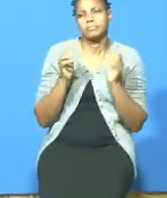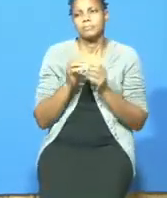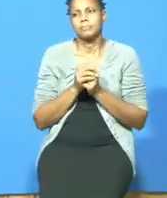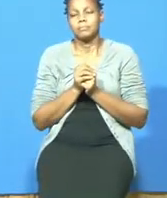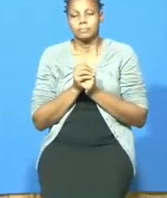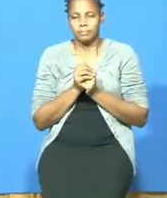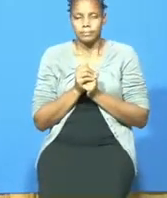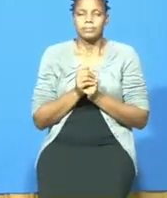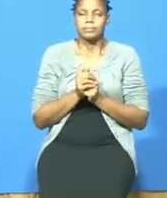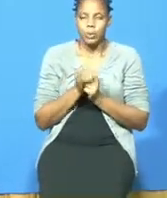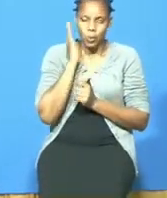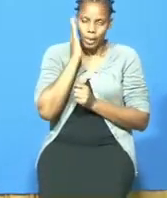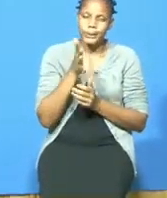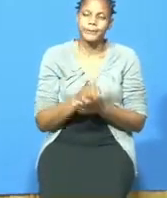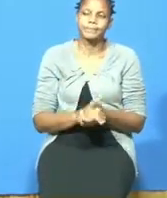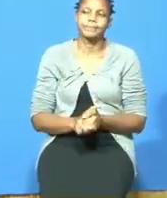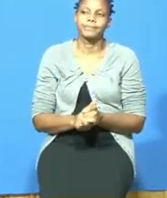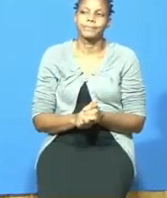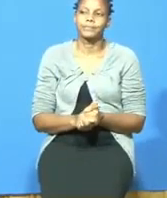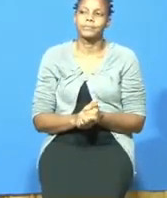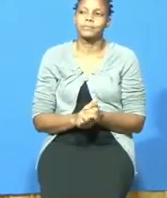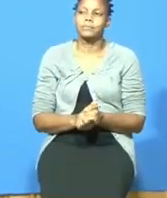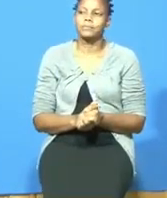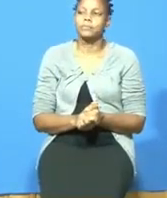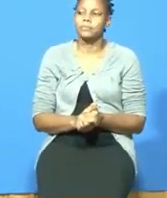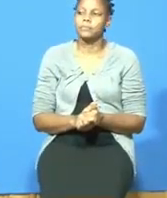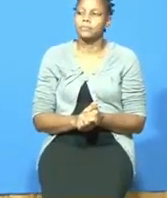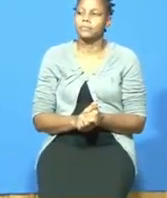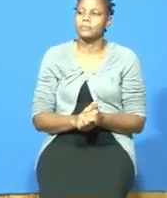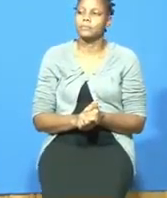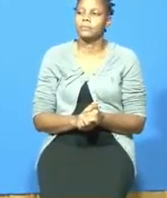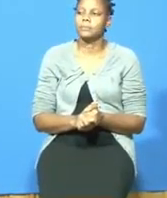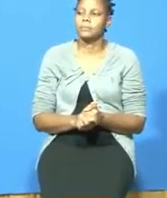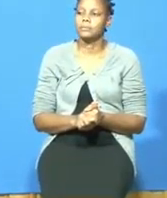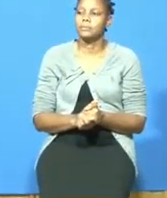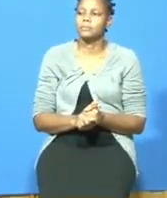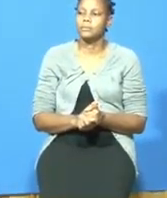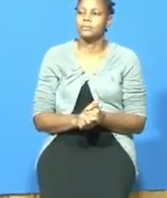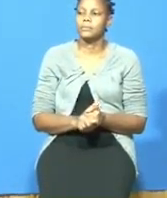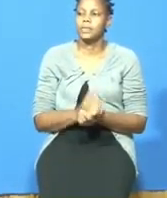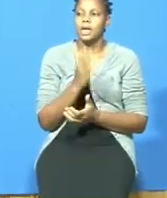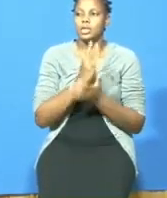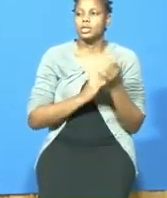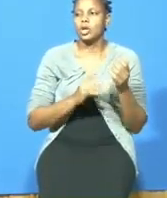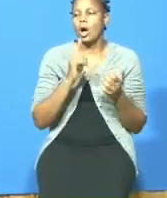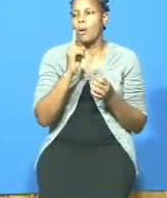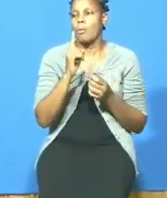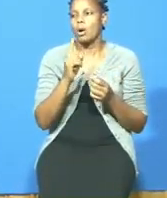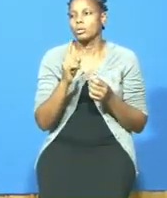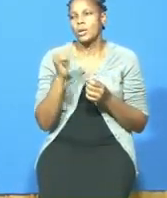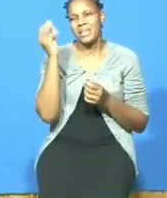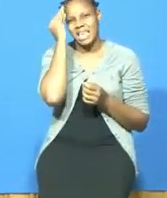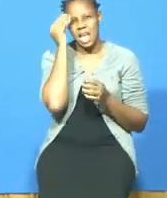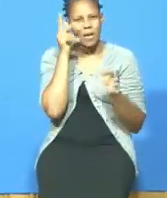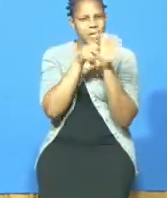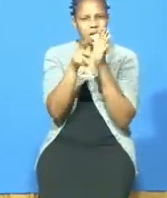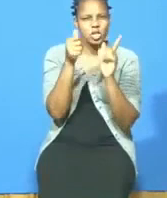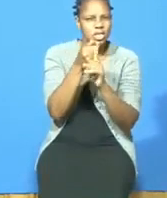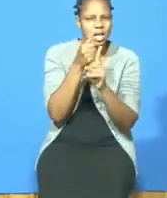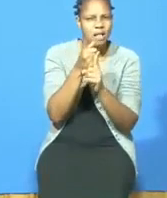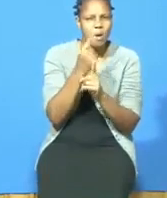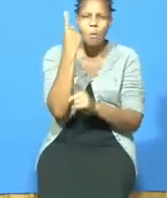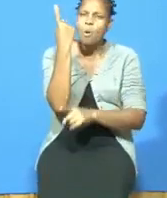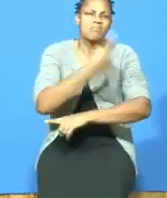all tears from our eyes. Somebody who's thinking of suicide, one